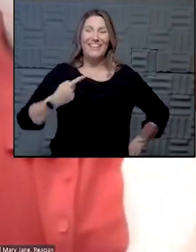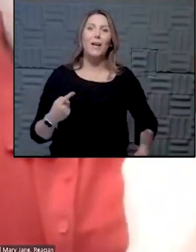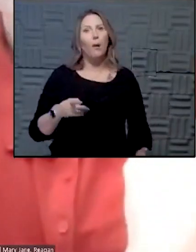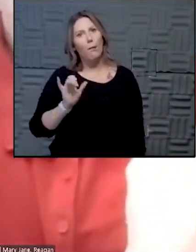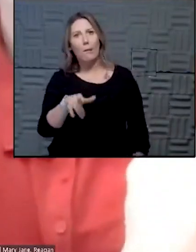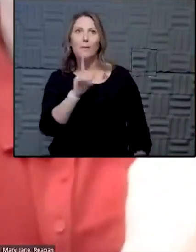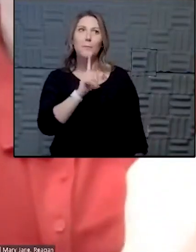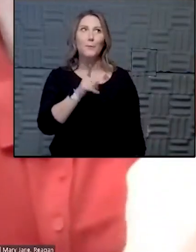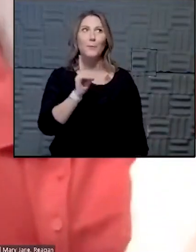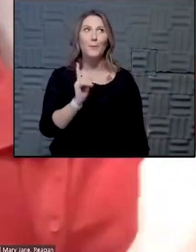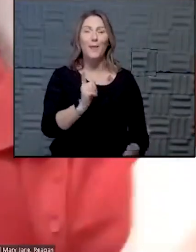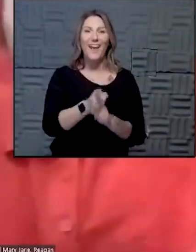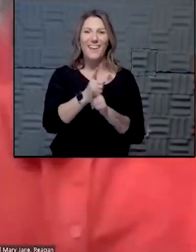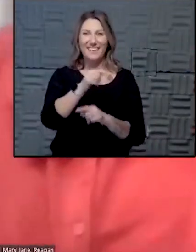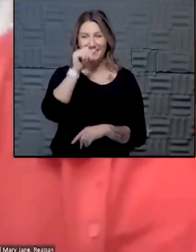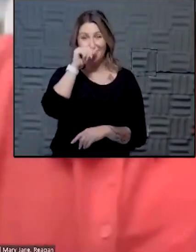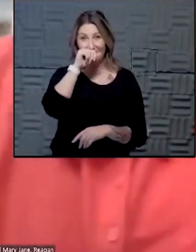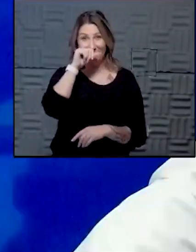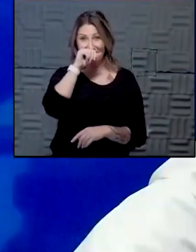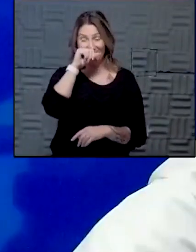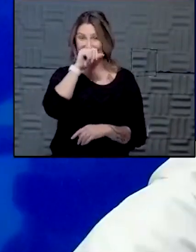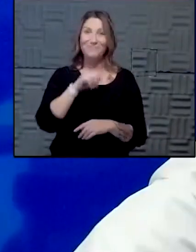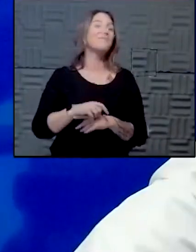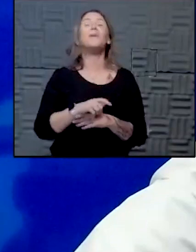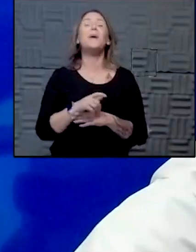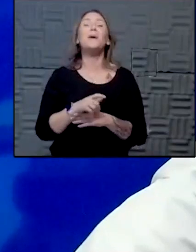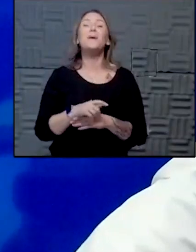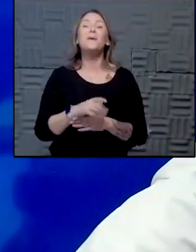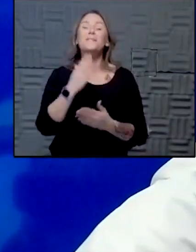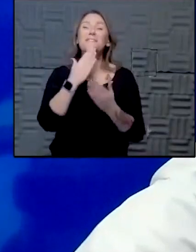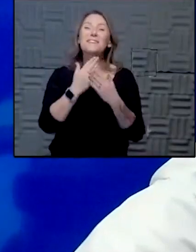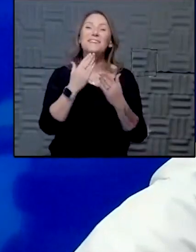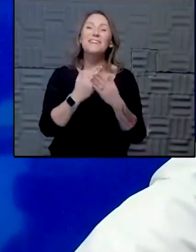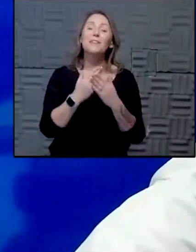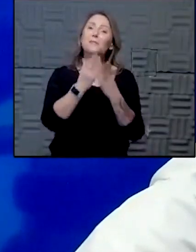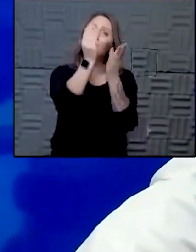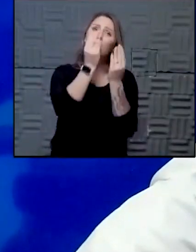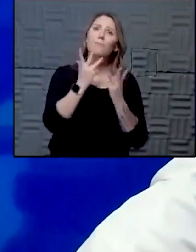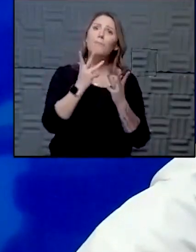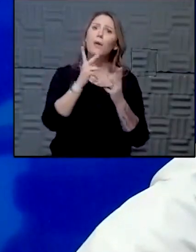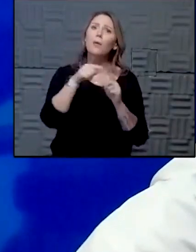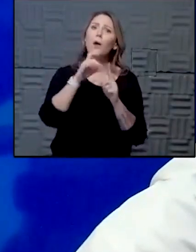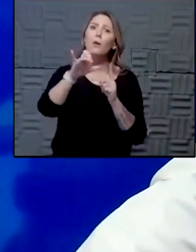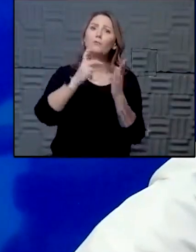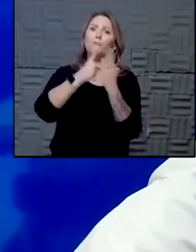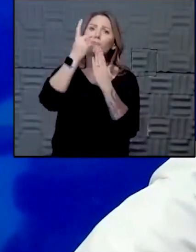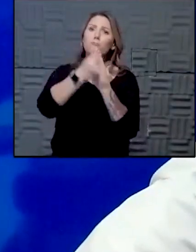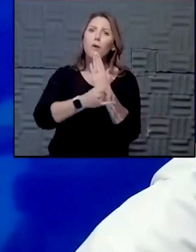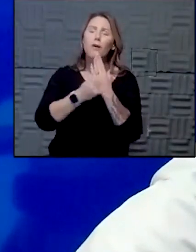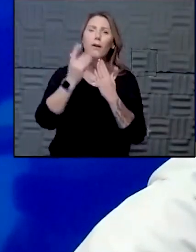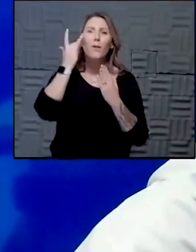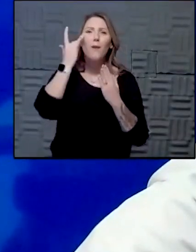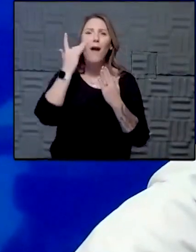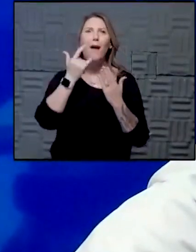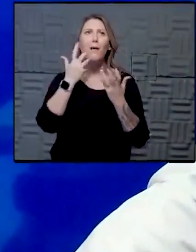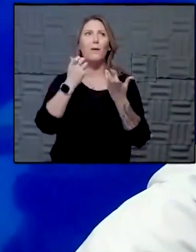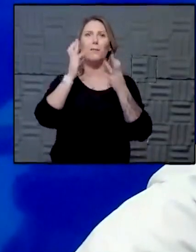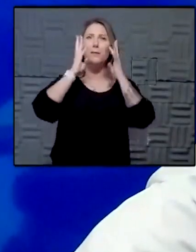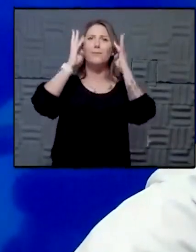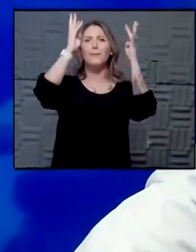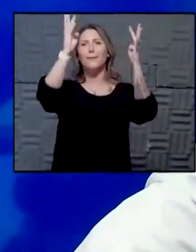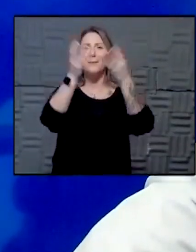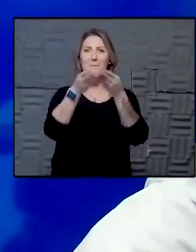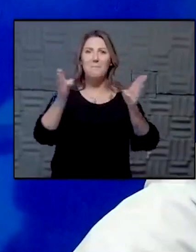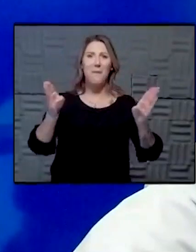true, didn't it? All right, well done. So tell us a little bit about your project and why you decided to create a